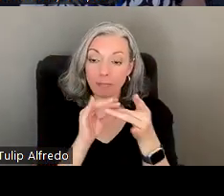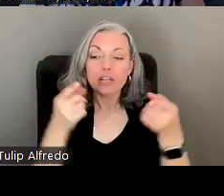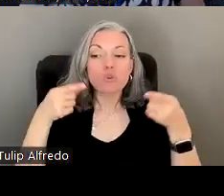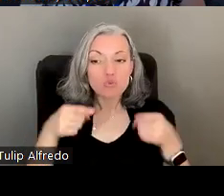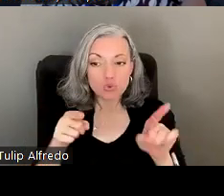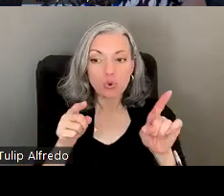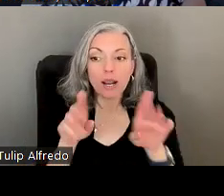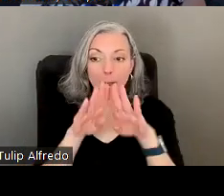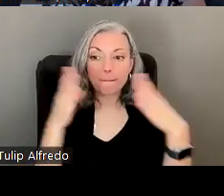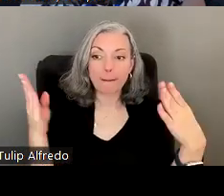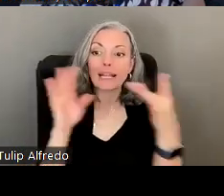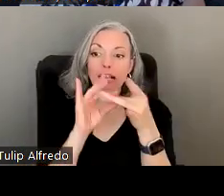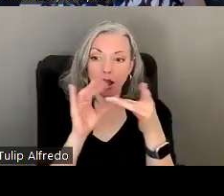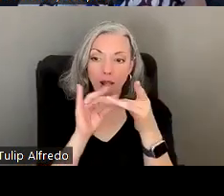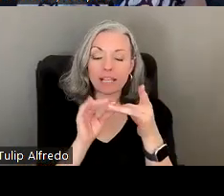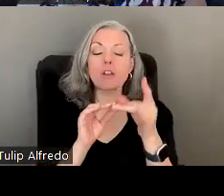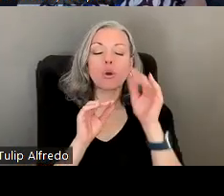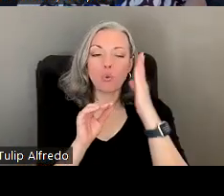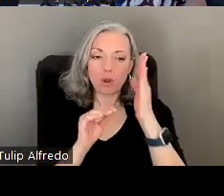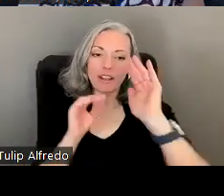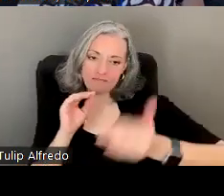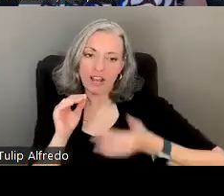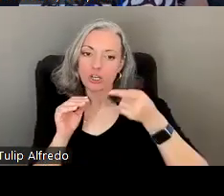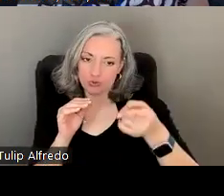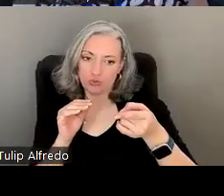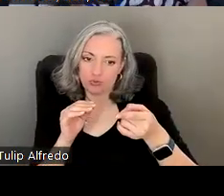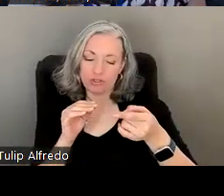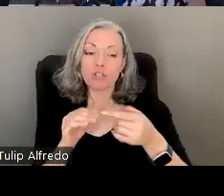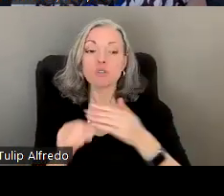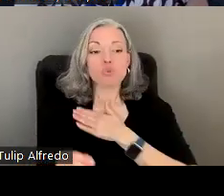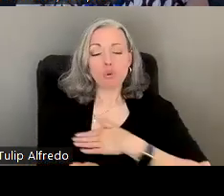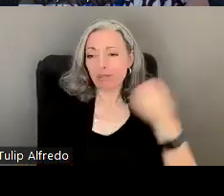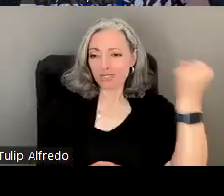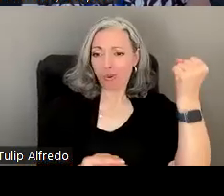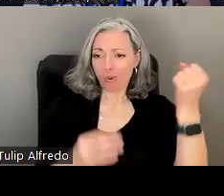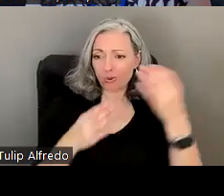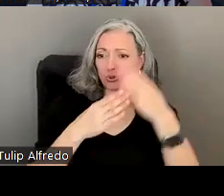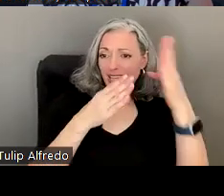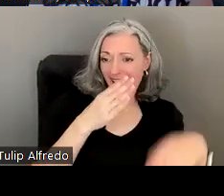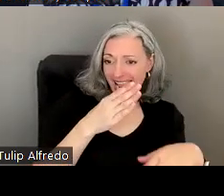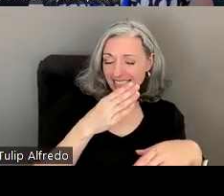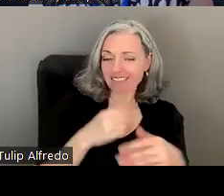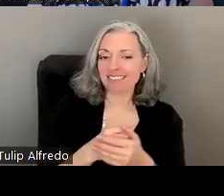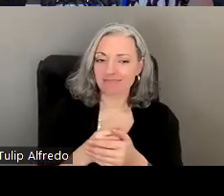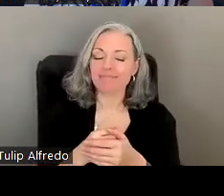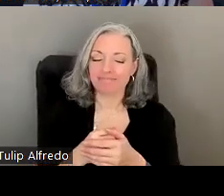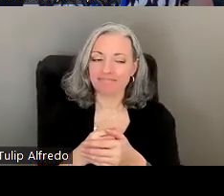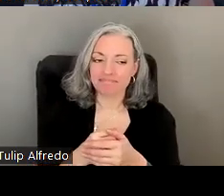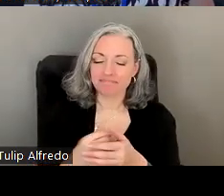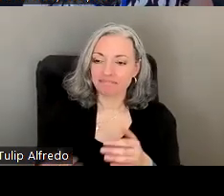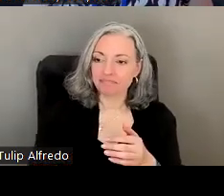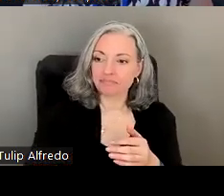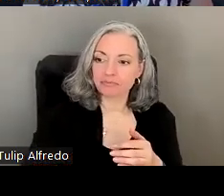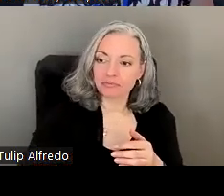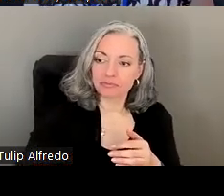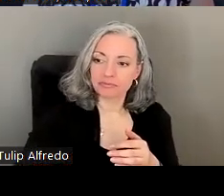do invite the public to provide comments. Please hold them until the public comment period, which is towards the end of the meeting.